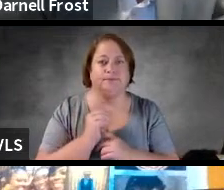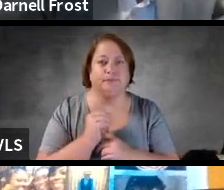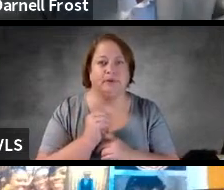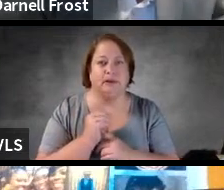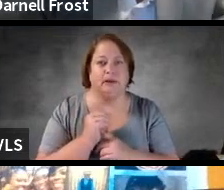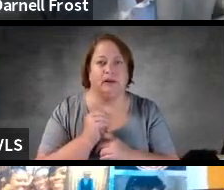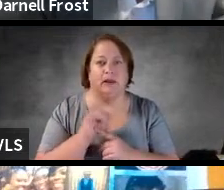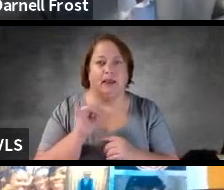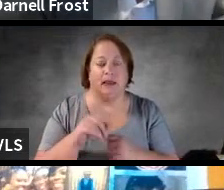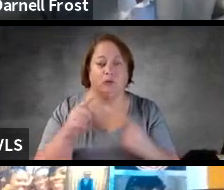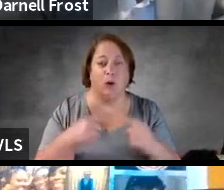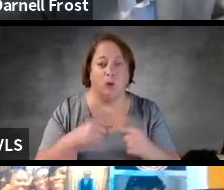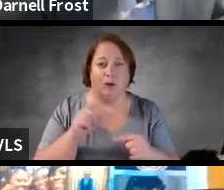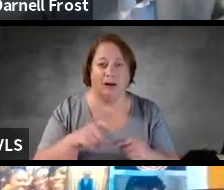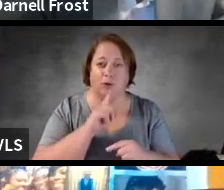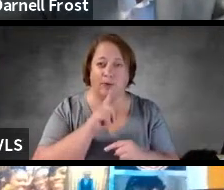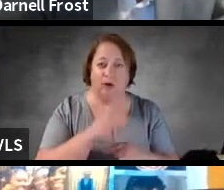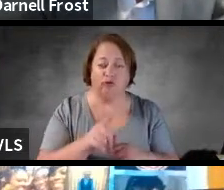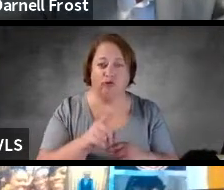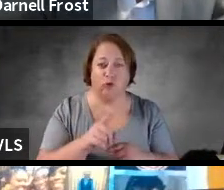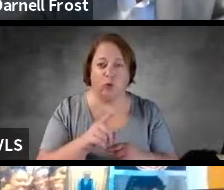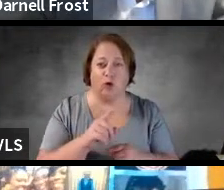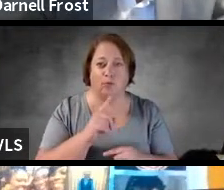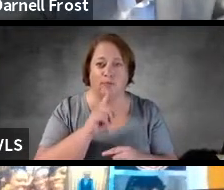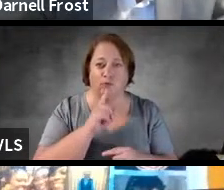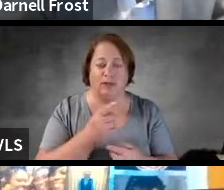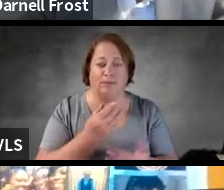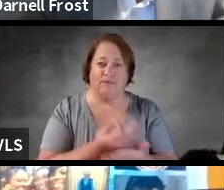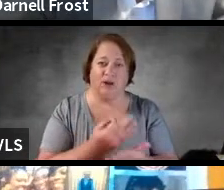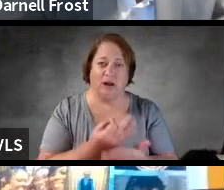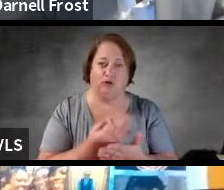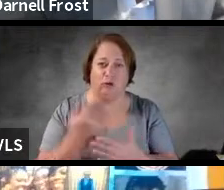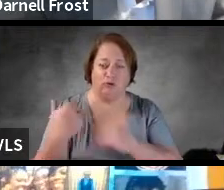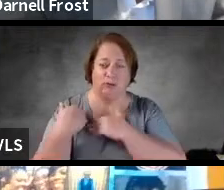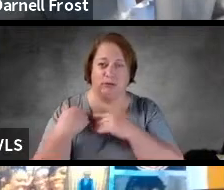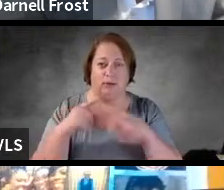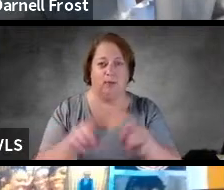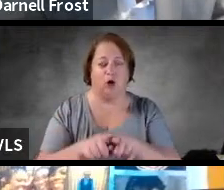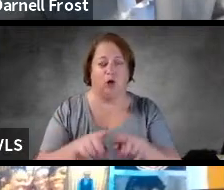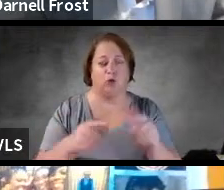This is when we need to make sure that we're being fiscally responsible, but also